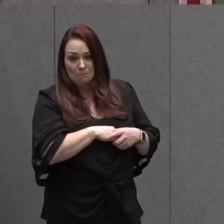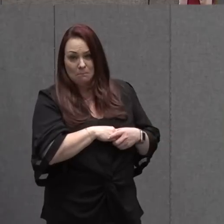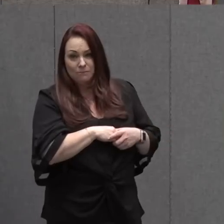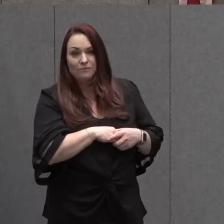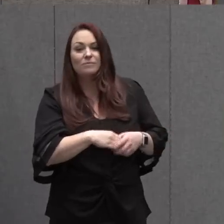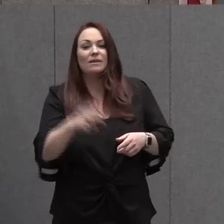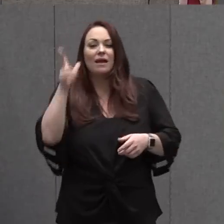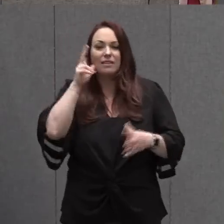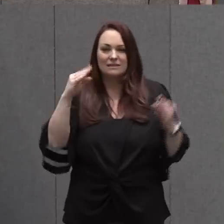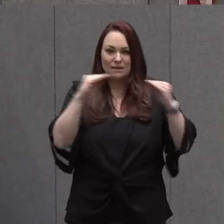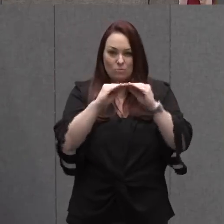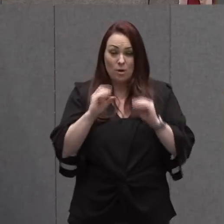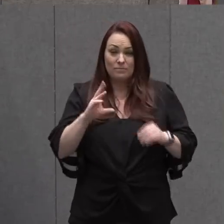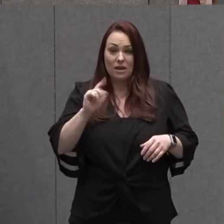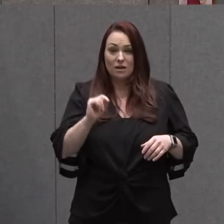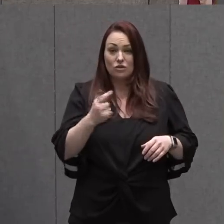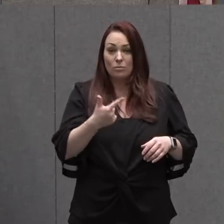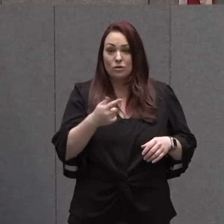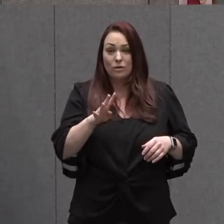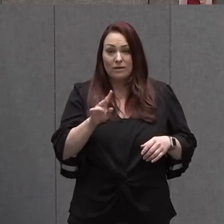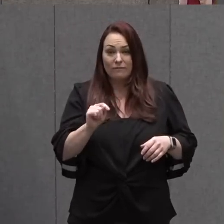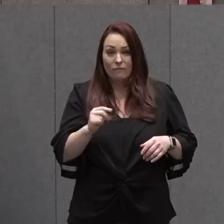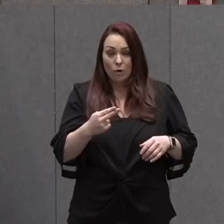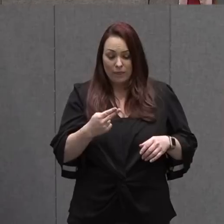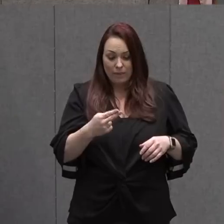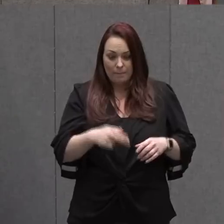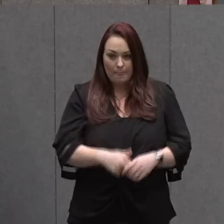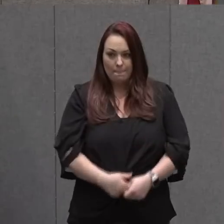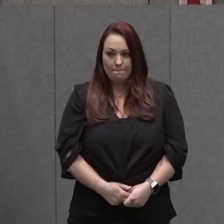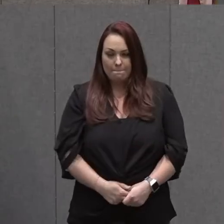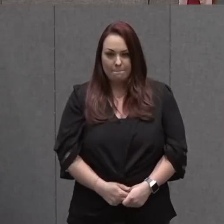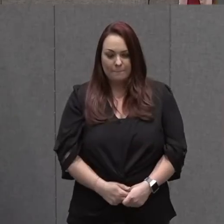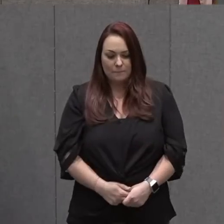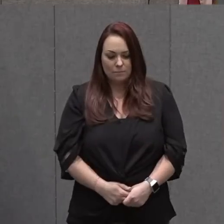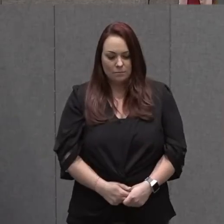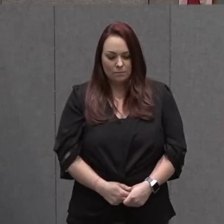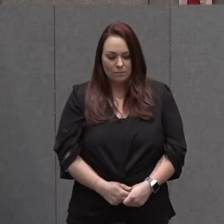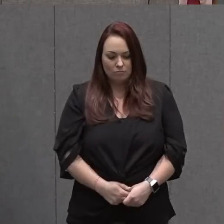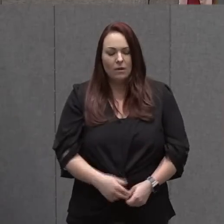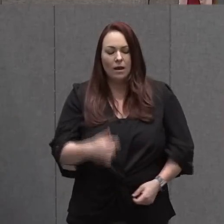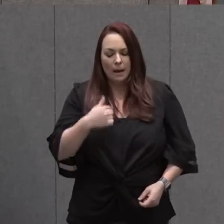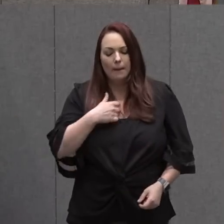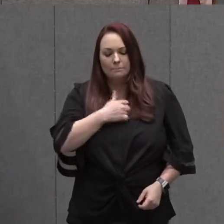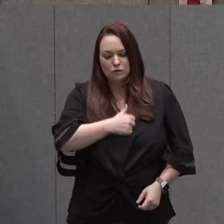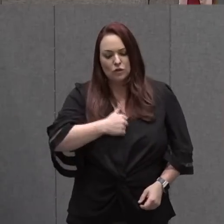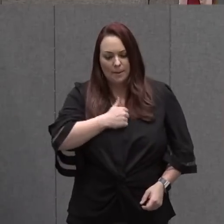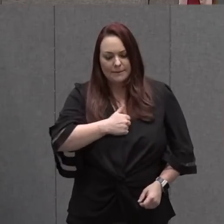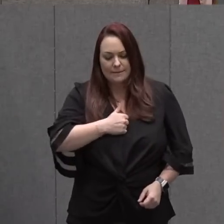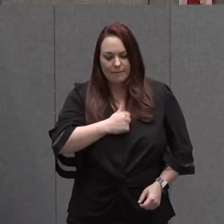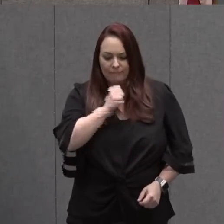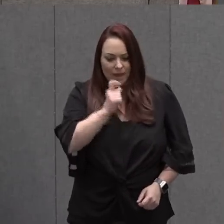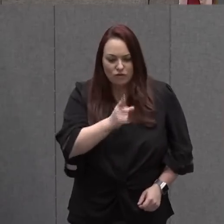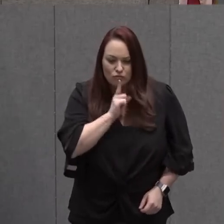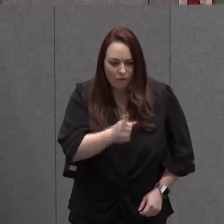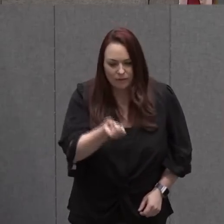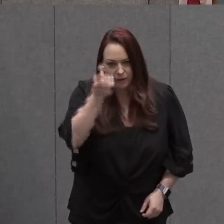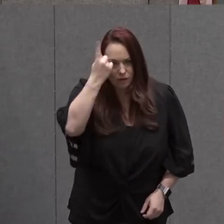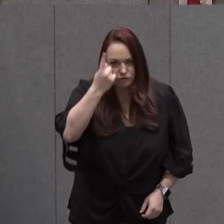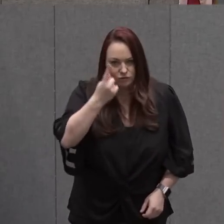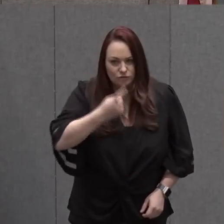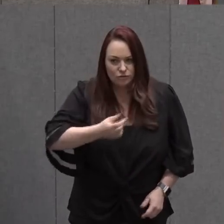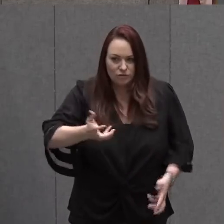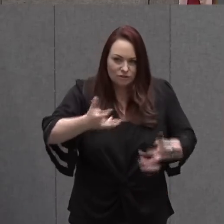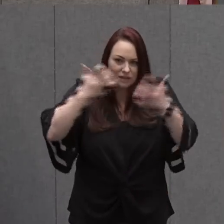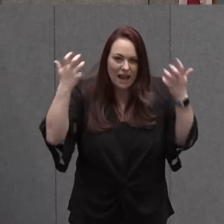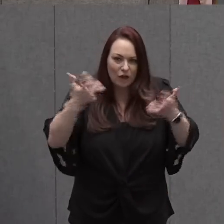Let's listen some more. October 24th. I am sorry to say, I do not really understand the Tiger,